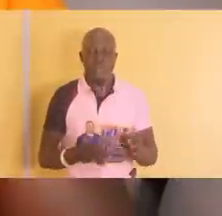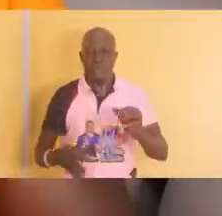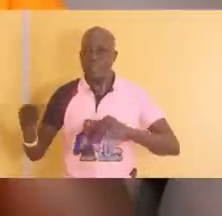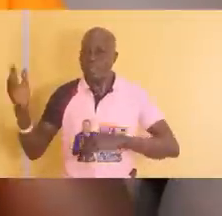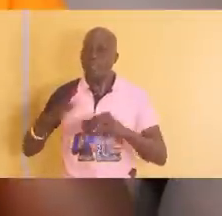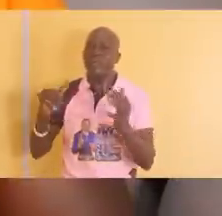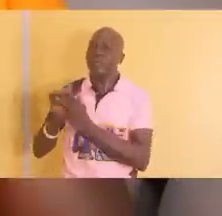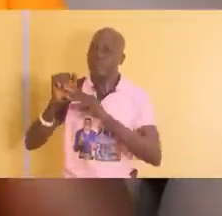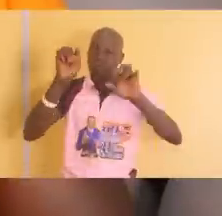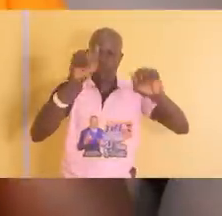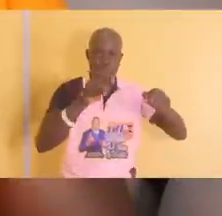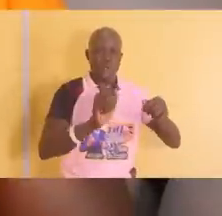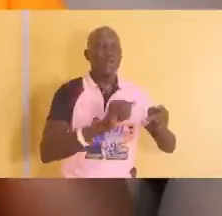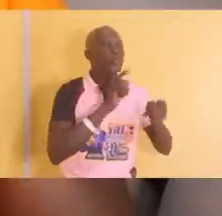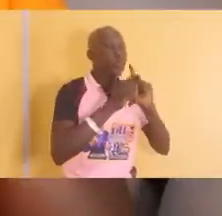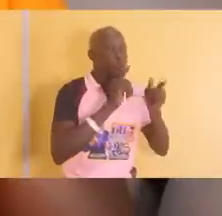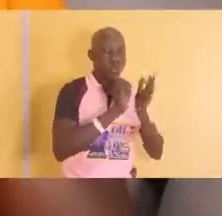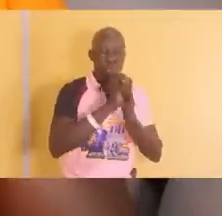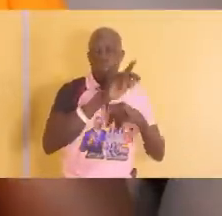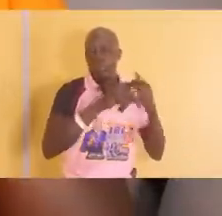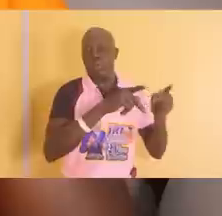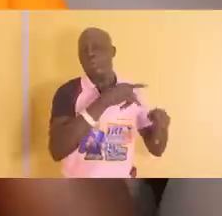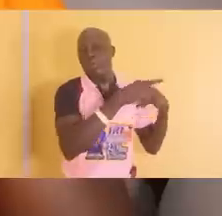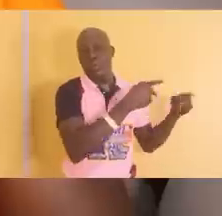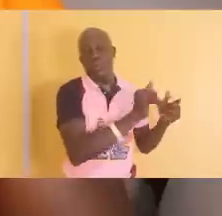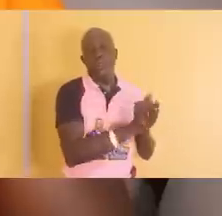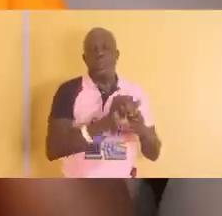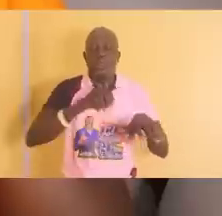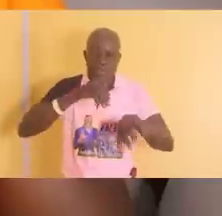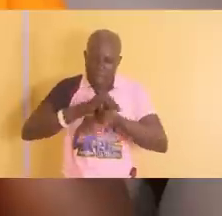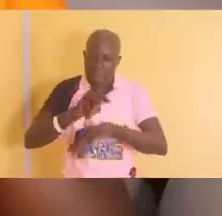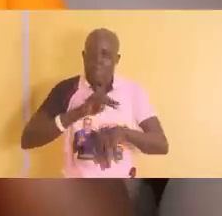I said, if it's possible, you want to talk with the prophet? I said, you message Pastor David.